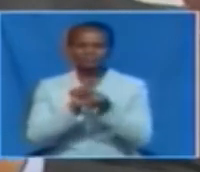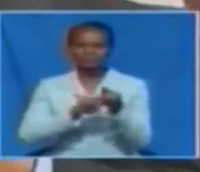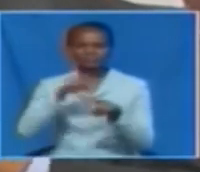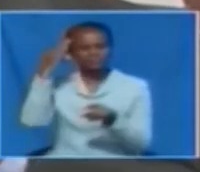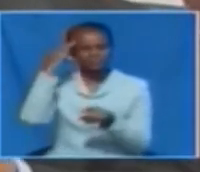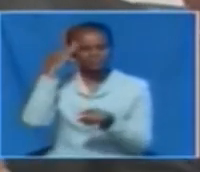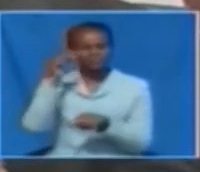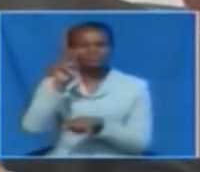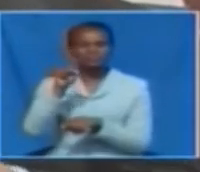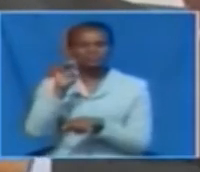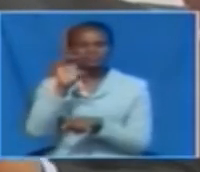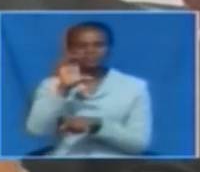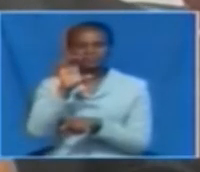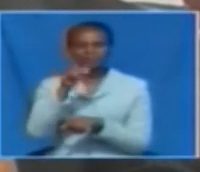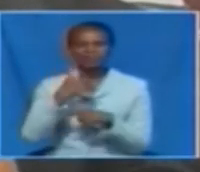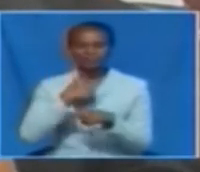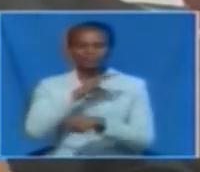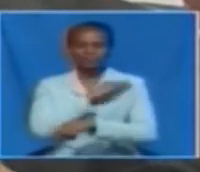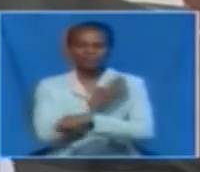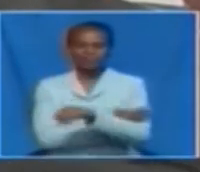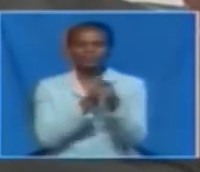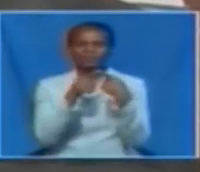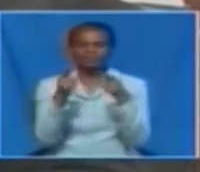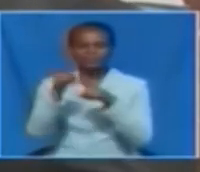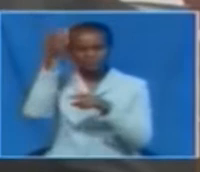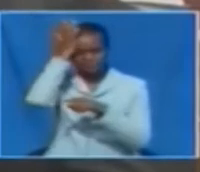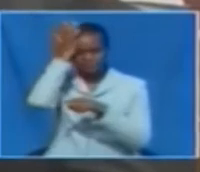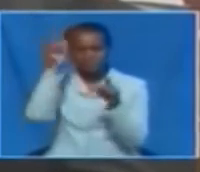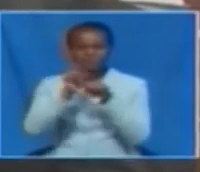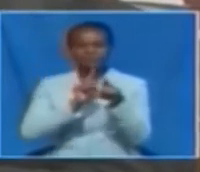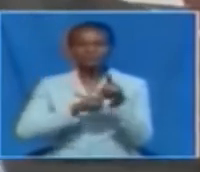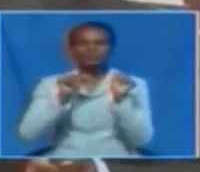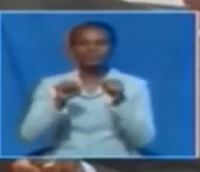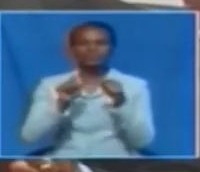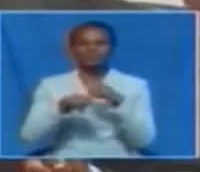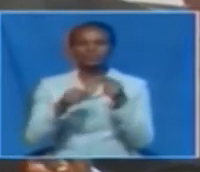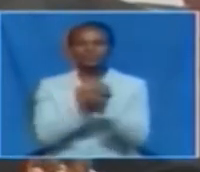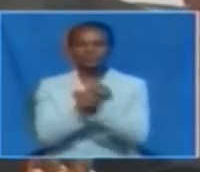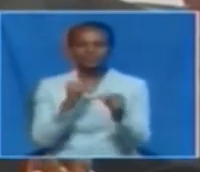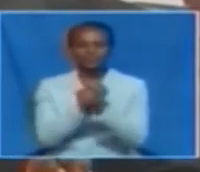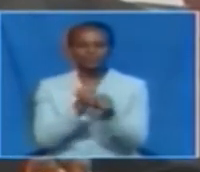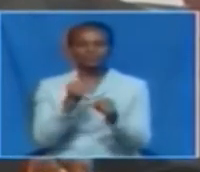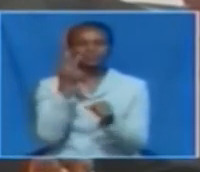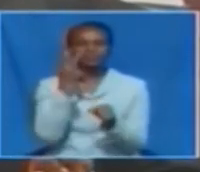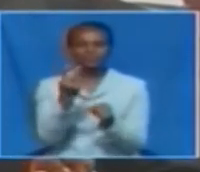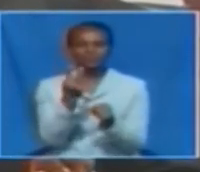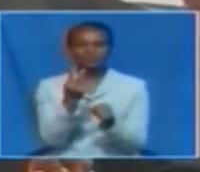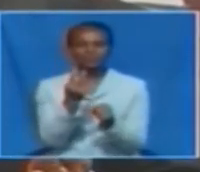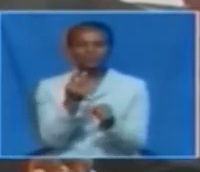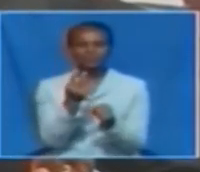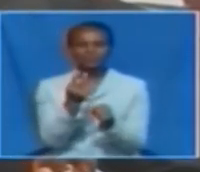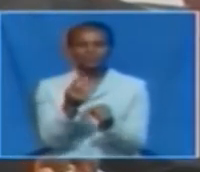the NEC had power to vary the dates and to be able to cure this variance of the two